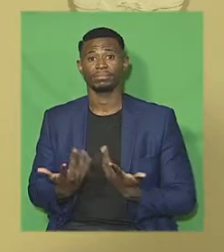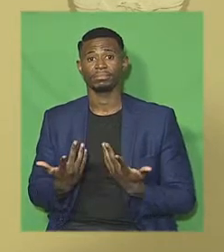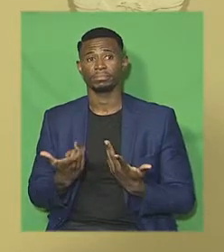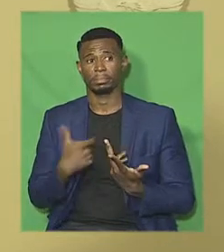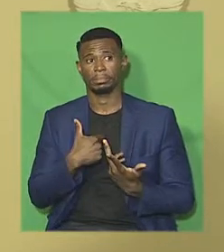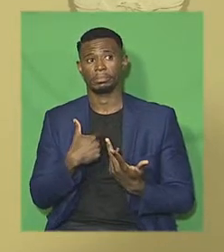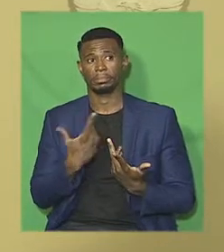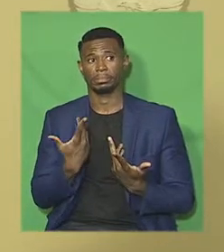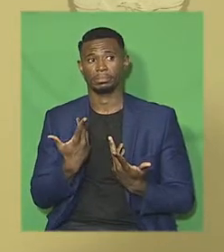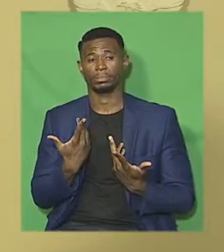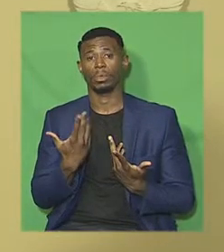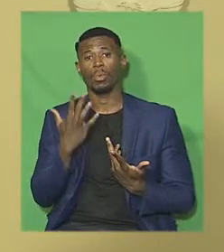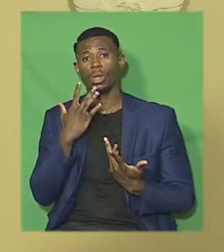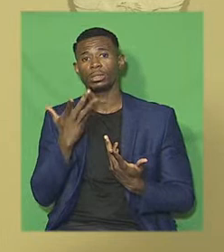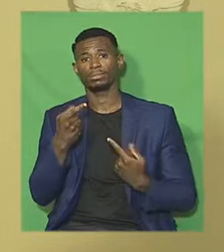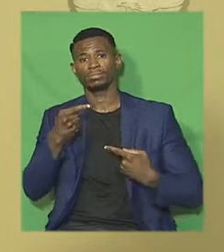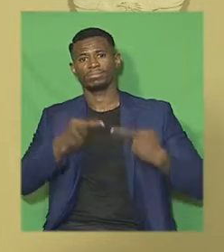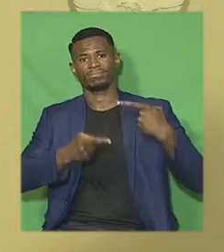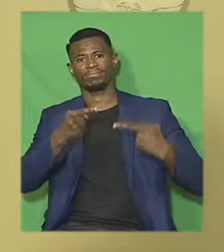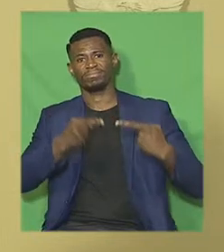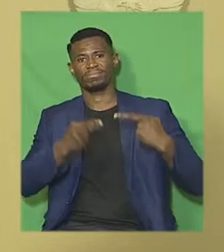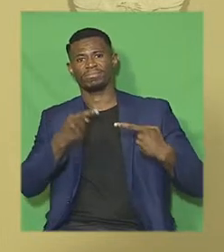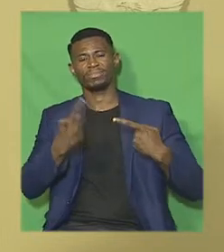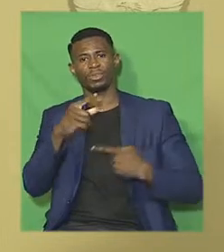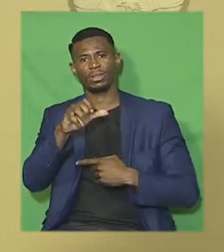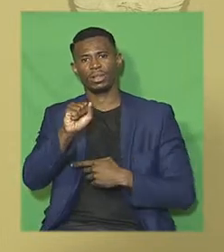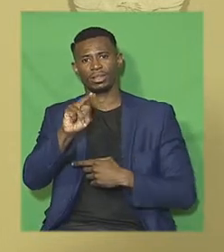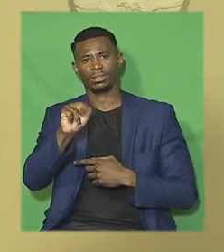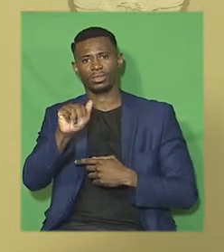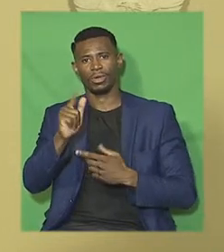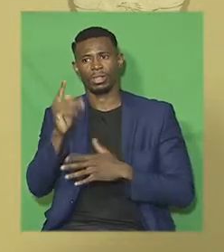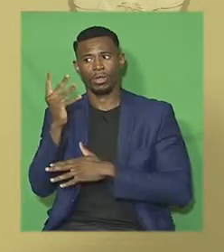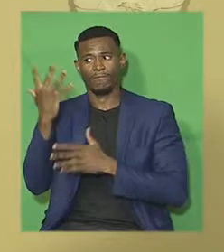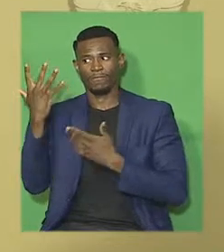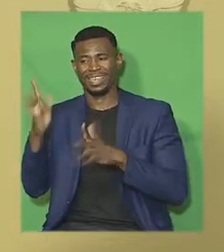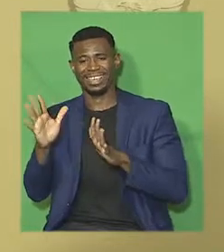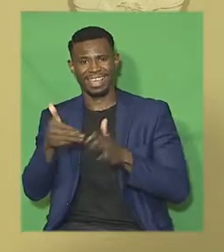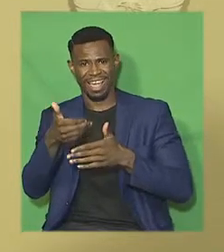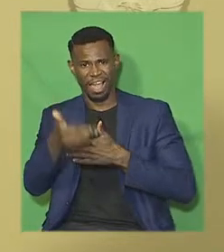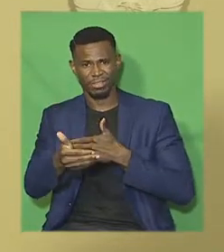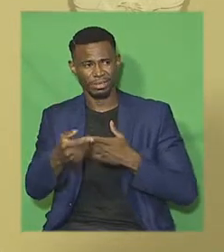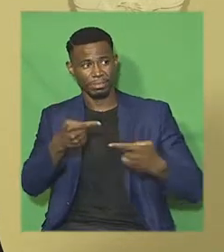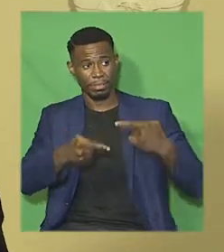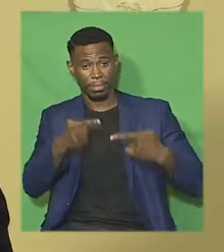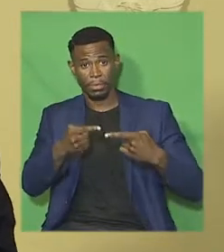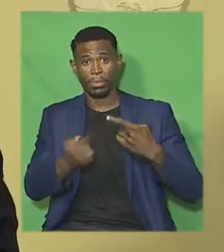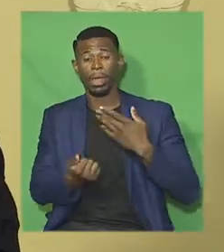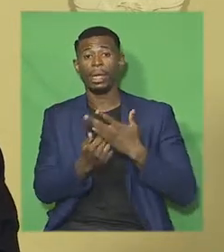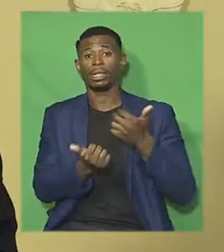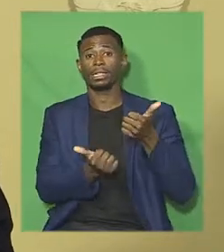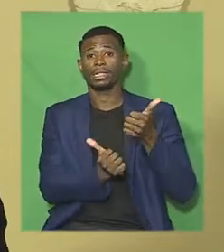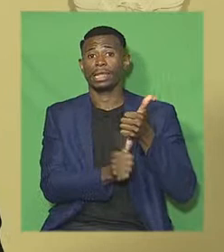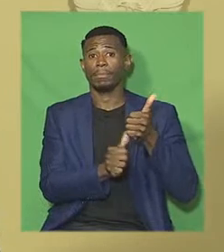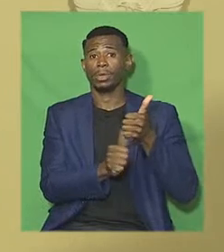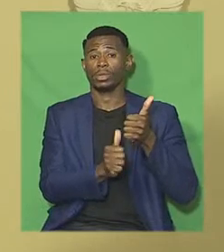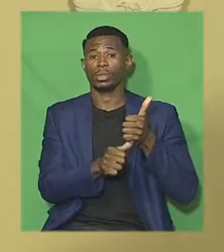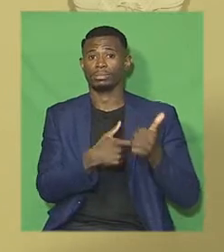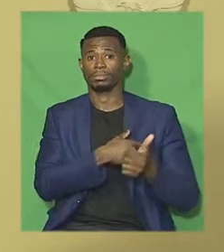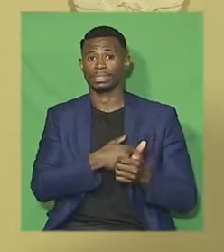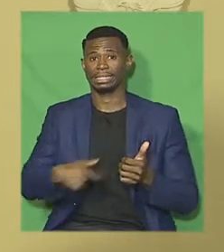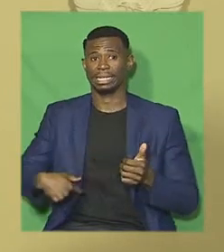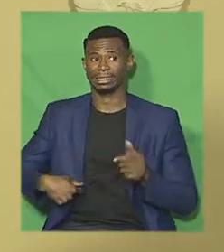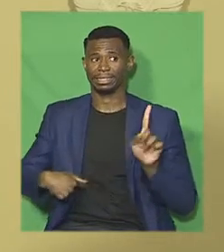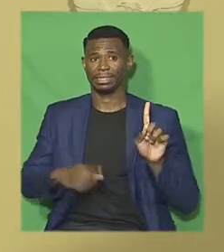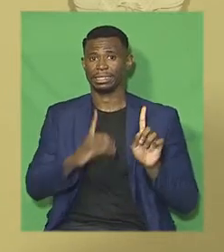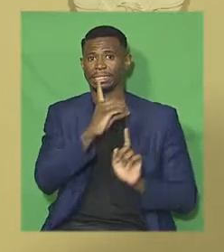of the Nation debate on the 16th of February, Deputy President David Mabuza asked to